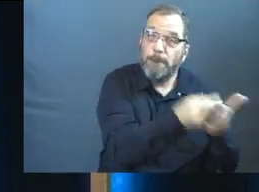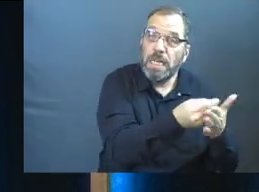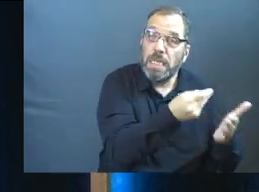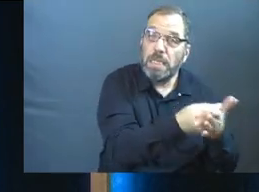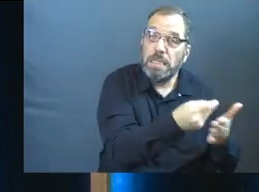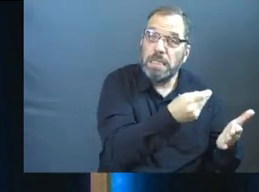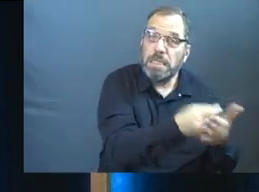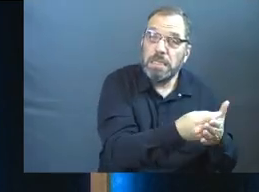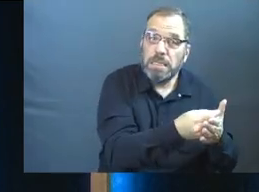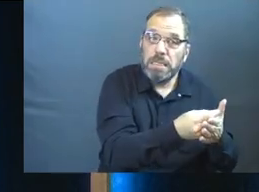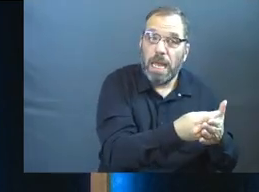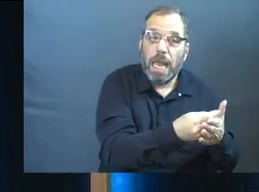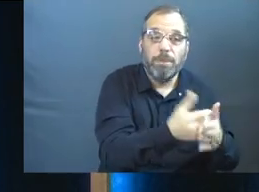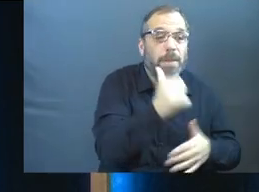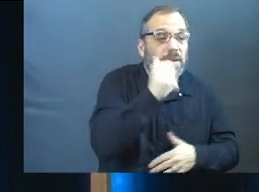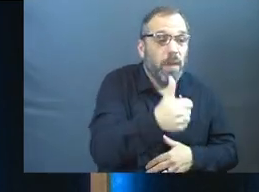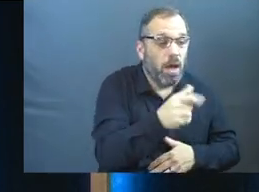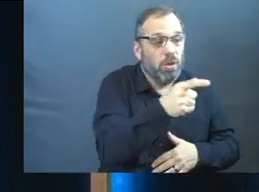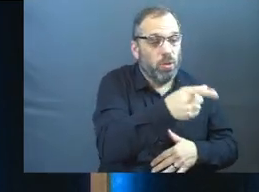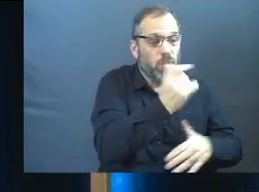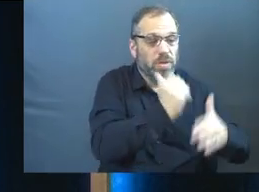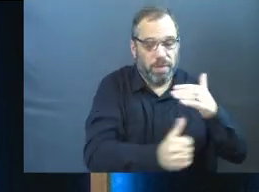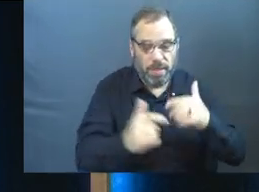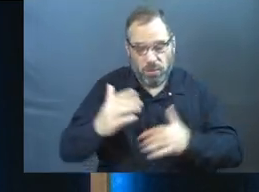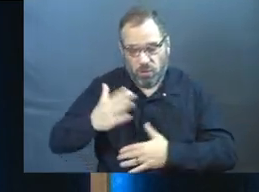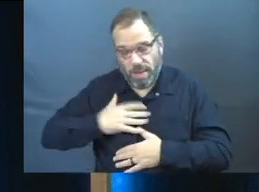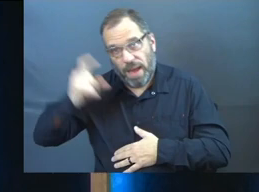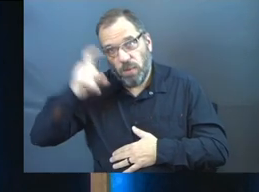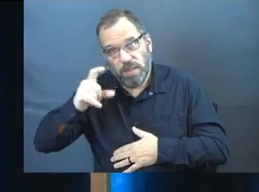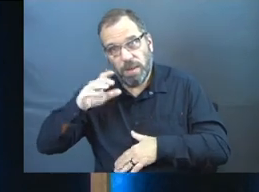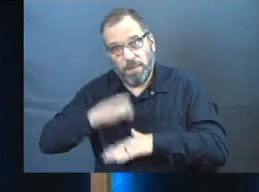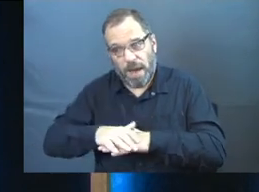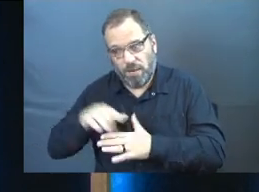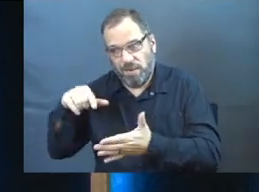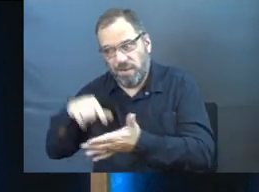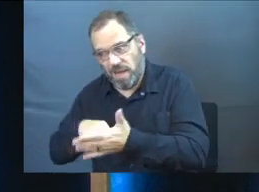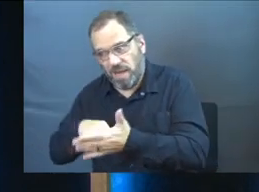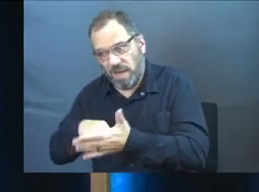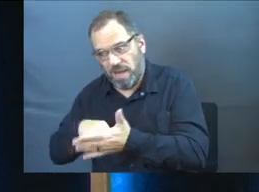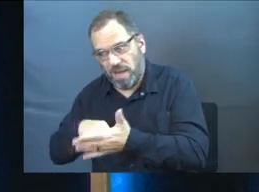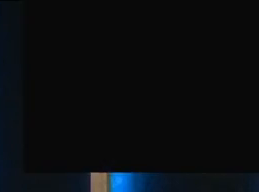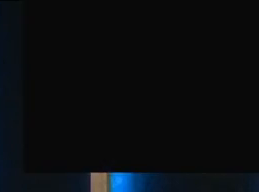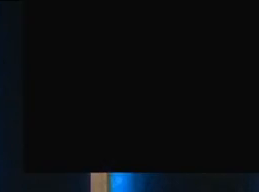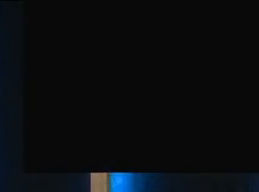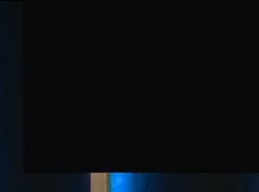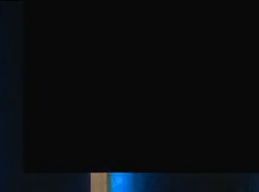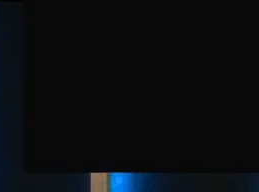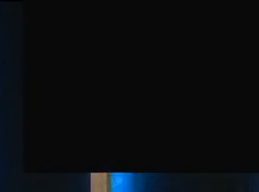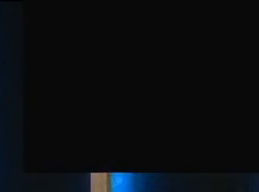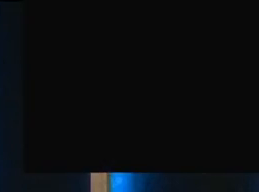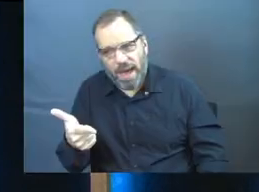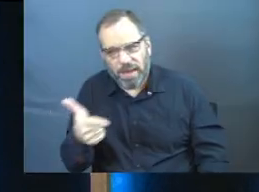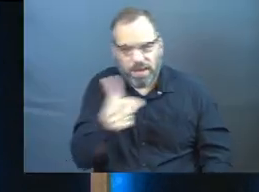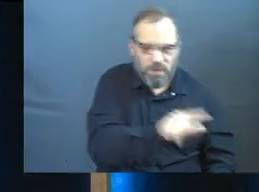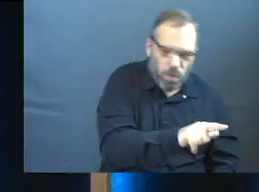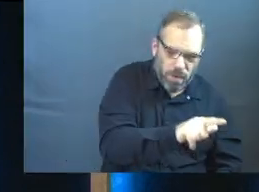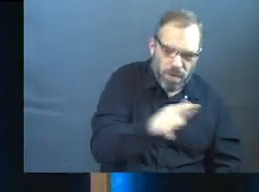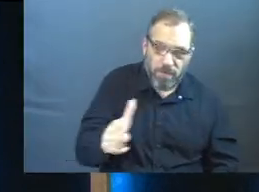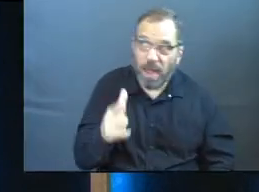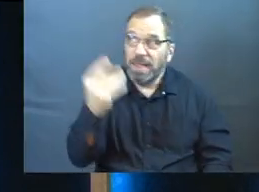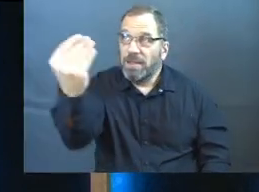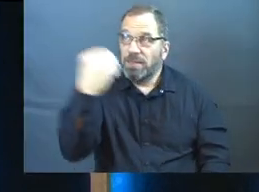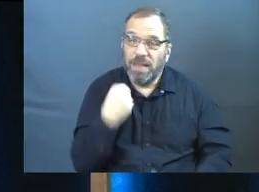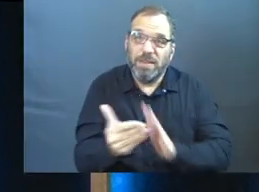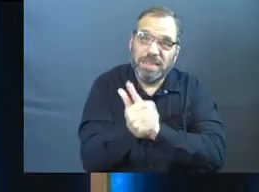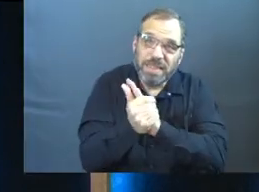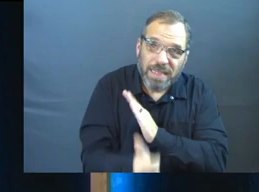finances. And maybe the next day, you're going to submit to my wisdom about this. And then it bounces back and forth, depending on how God has